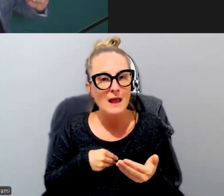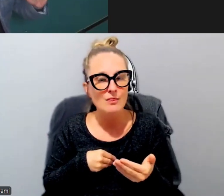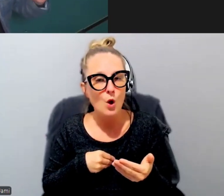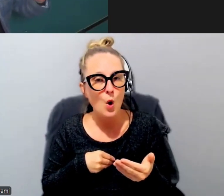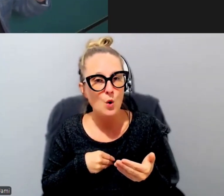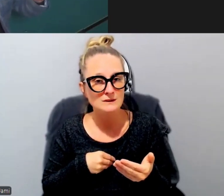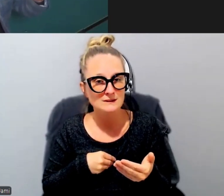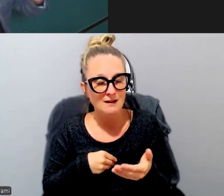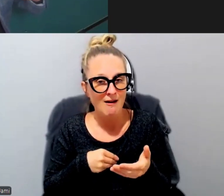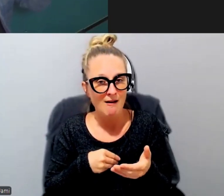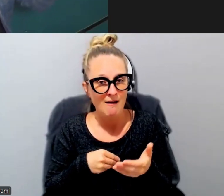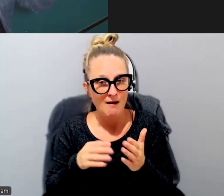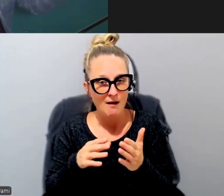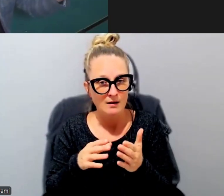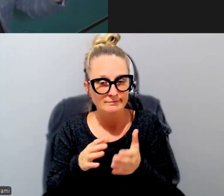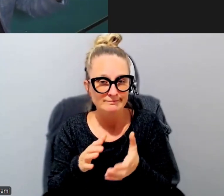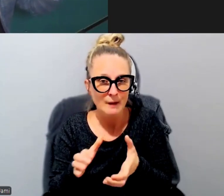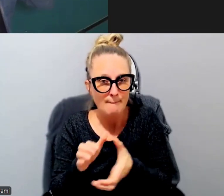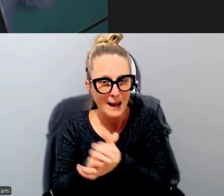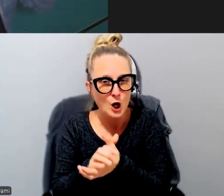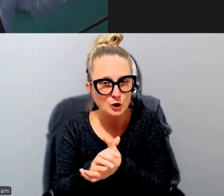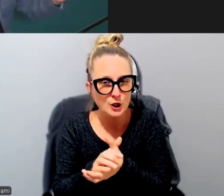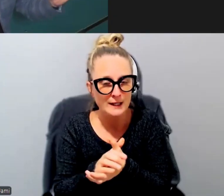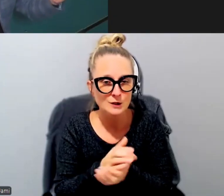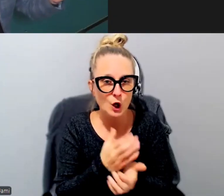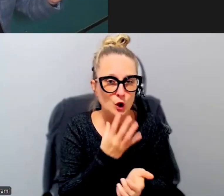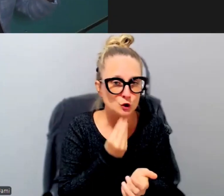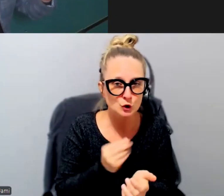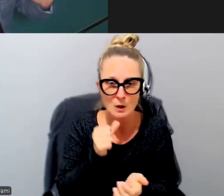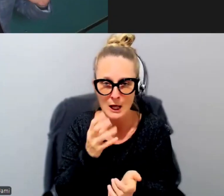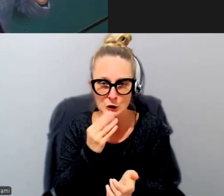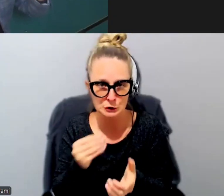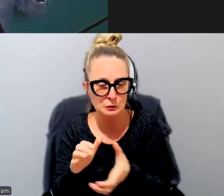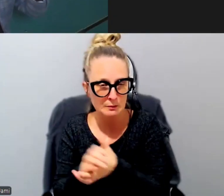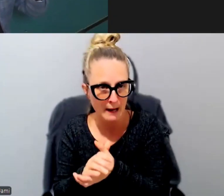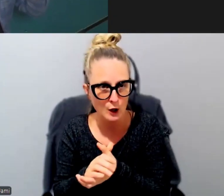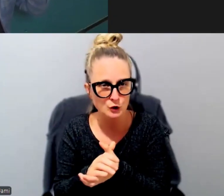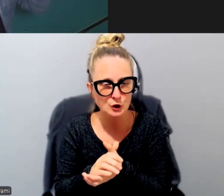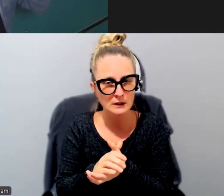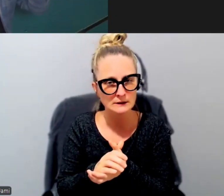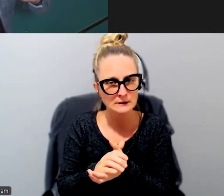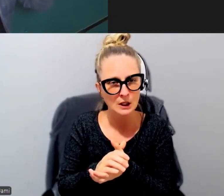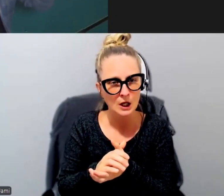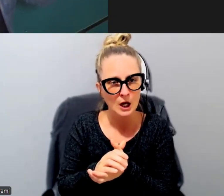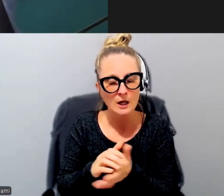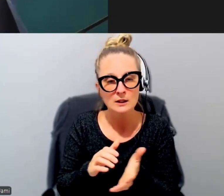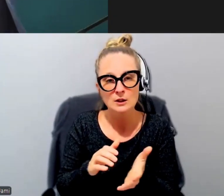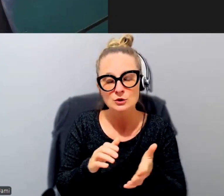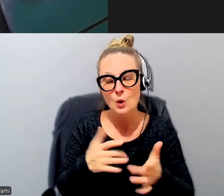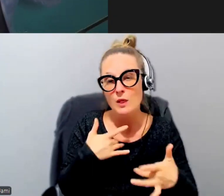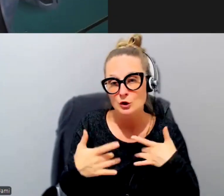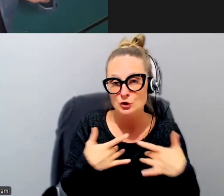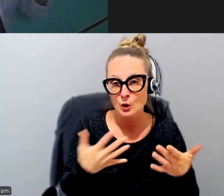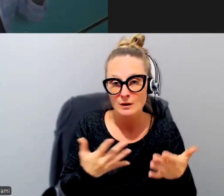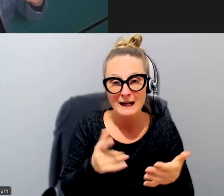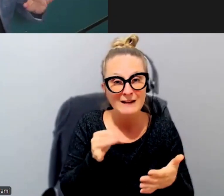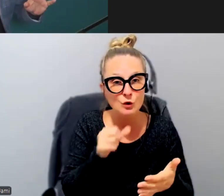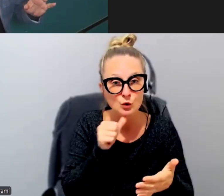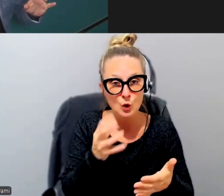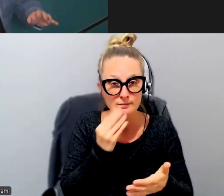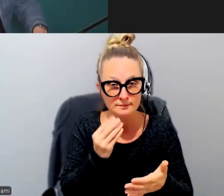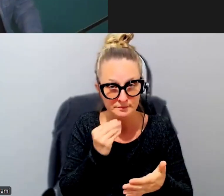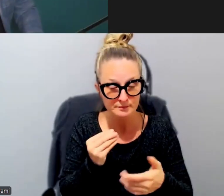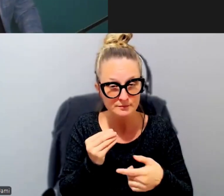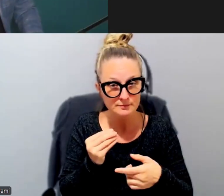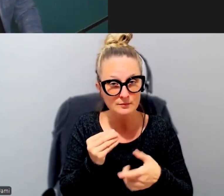raising Jews at replacement levels. So what was the concern? The concern was if Jews marry someone who's not Jewish, their children won't be